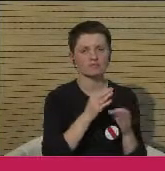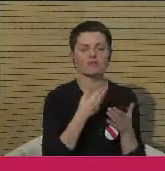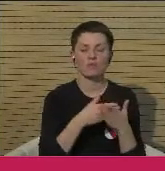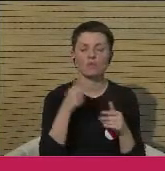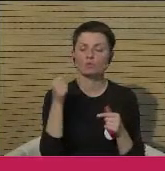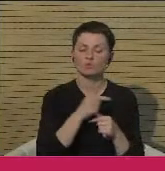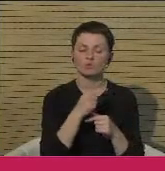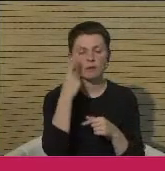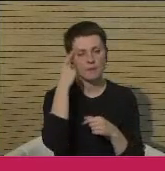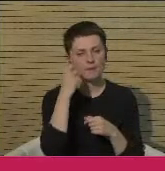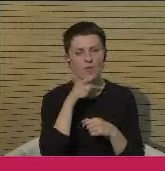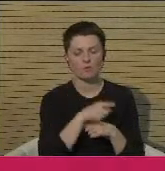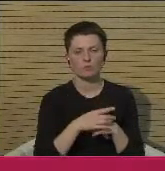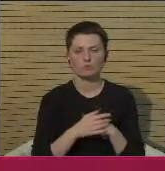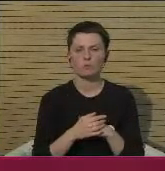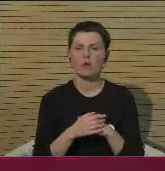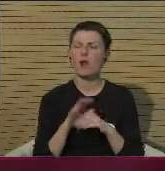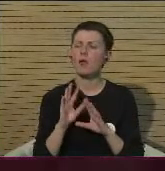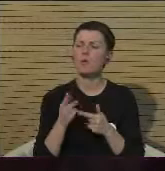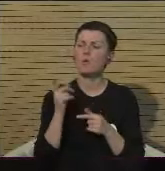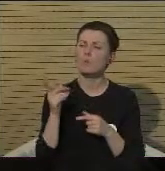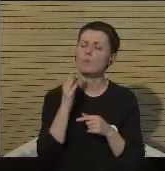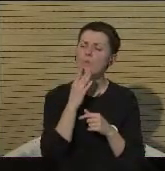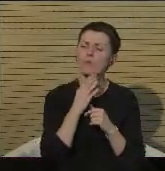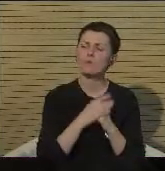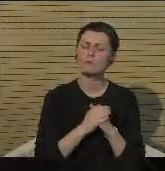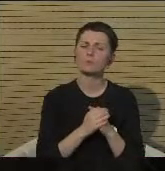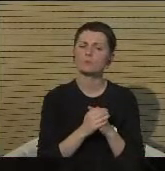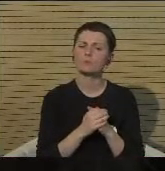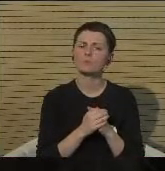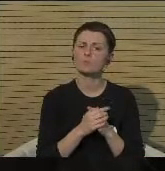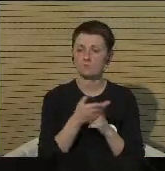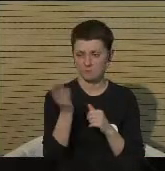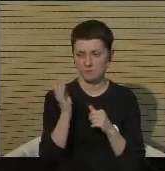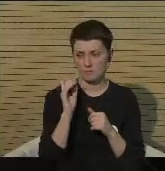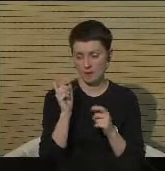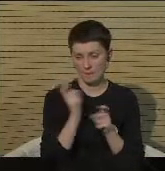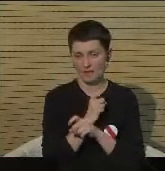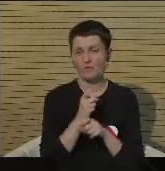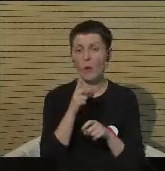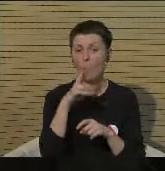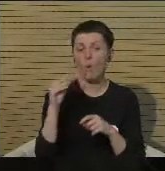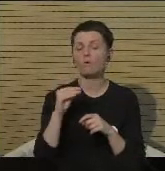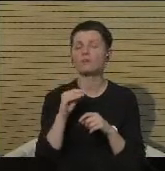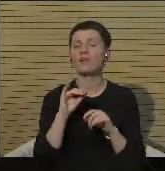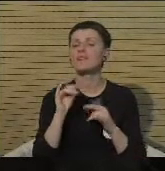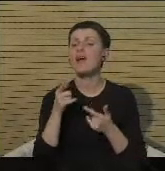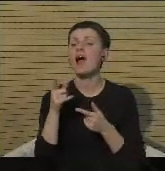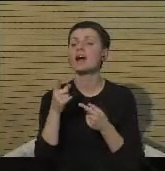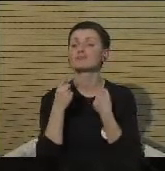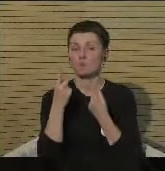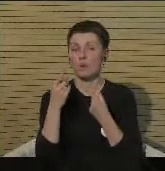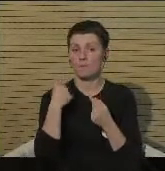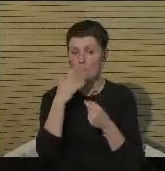political situations, so we have to keep in mind. But she also mentioned that European